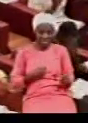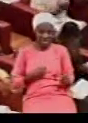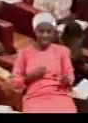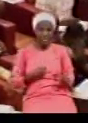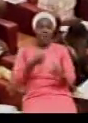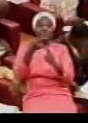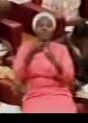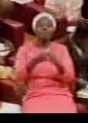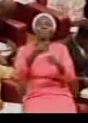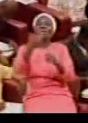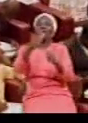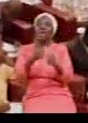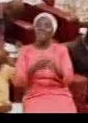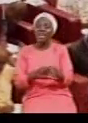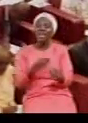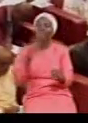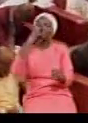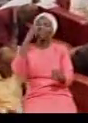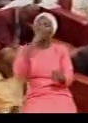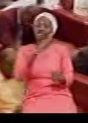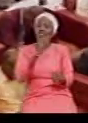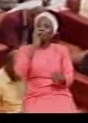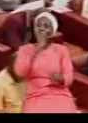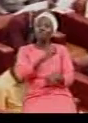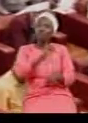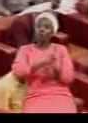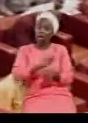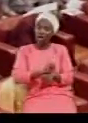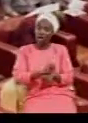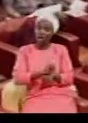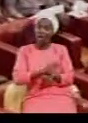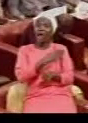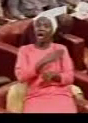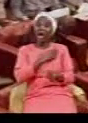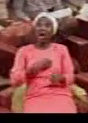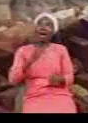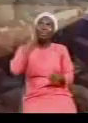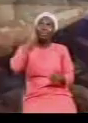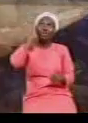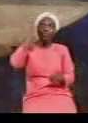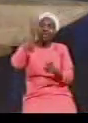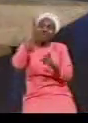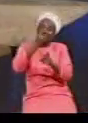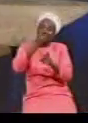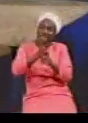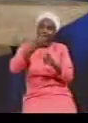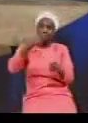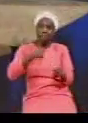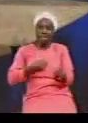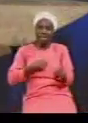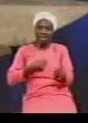from every evil work, and will preserve me